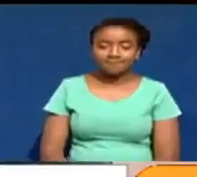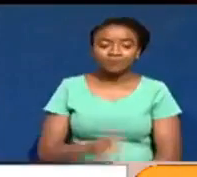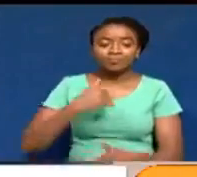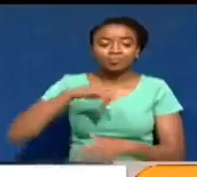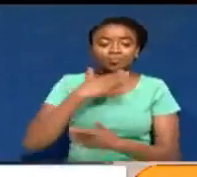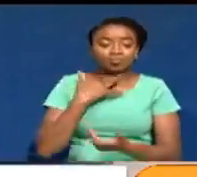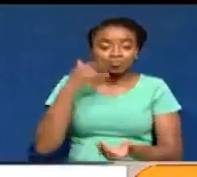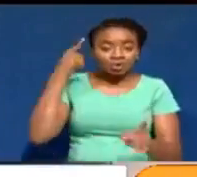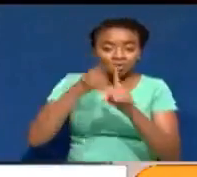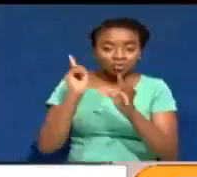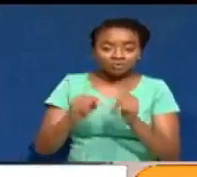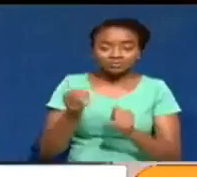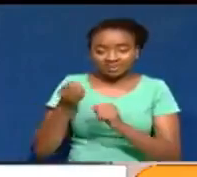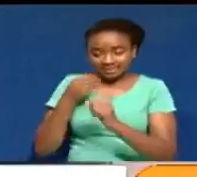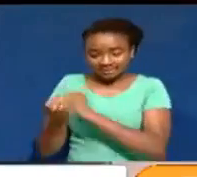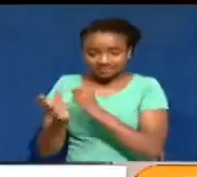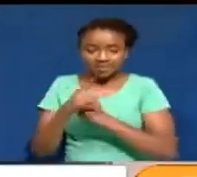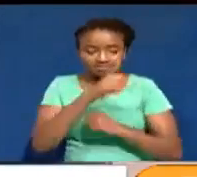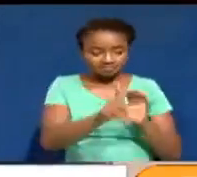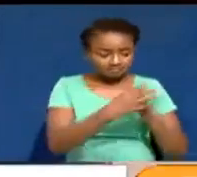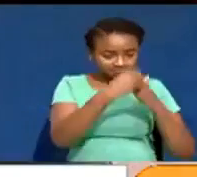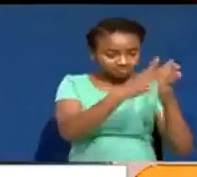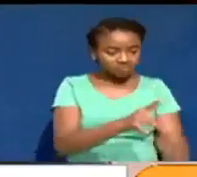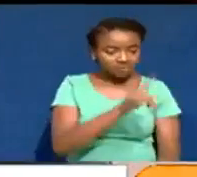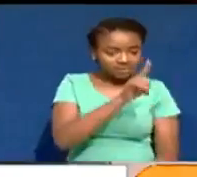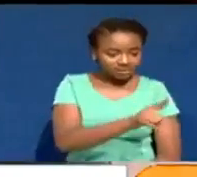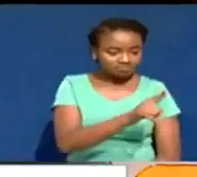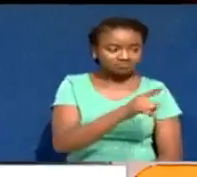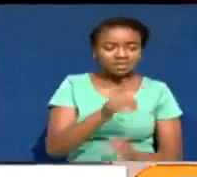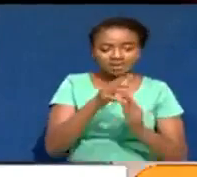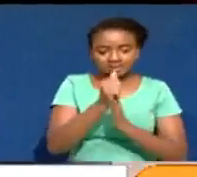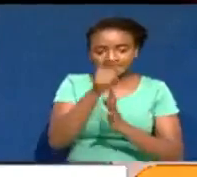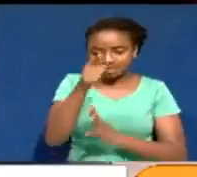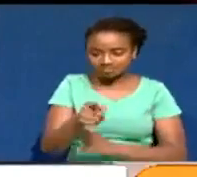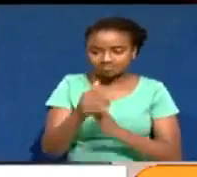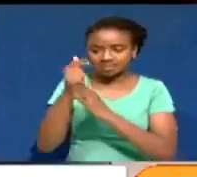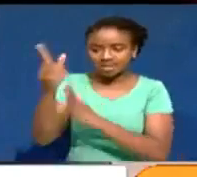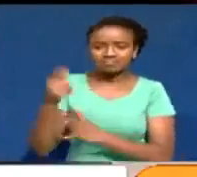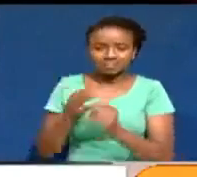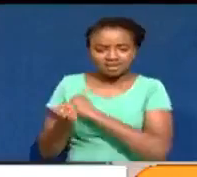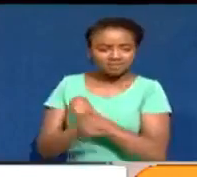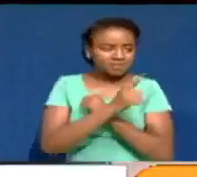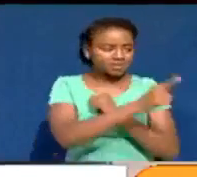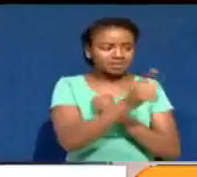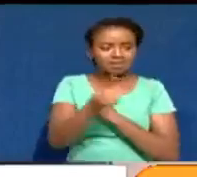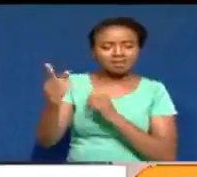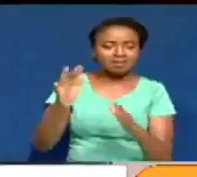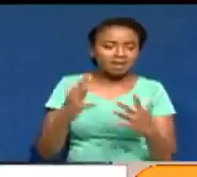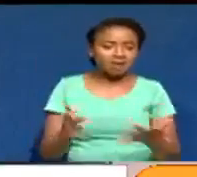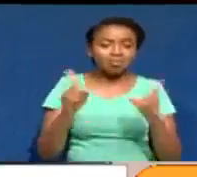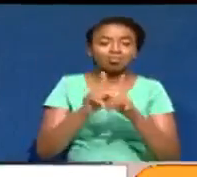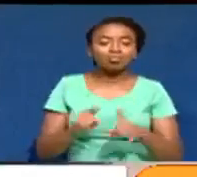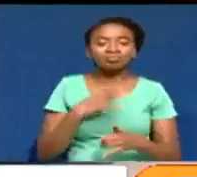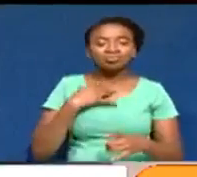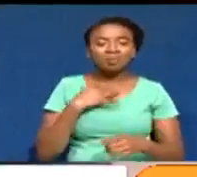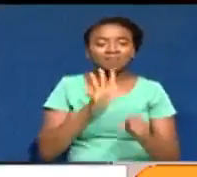what, leader X, this is not the way to go. We have enough. We have enough innovators in this country. We don't need MNCs